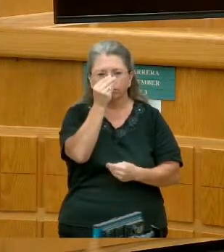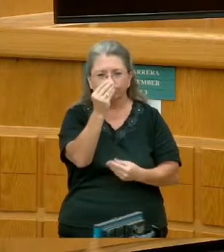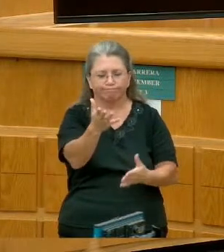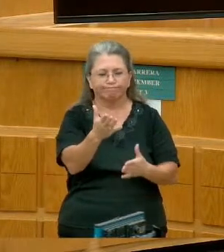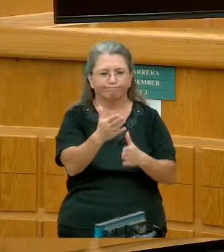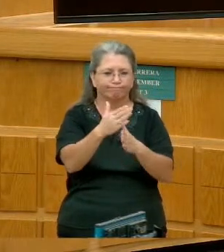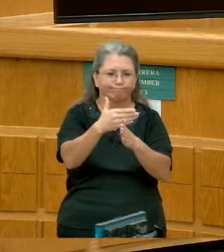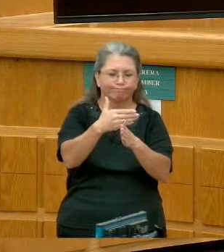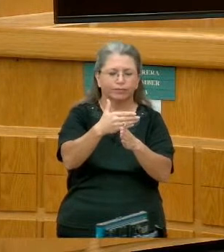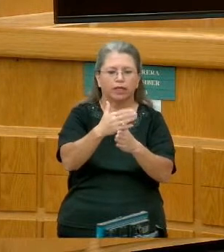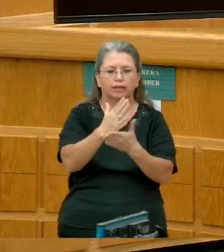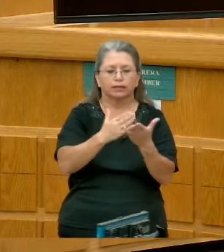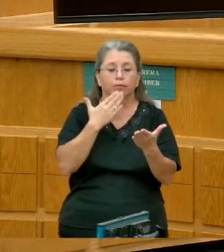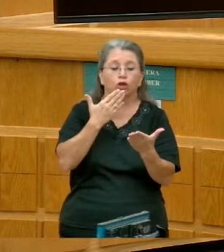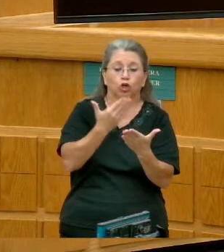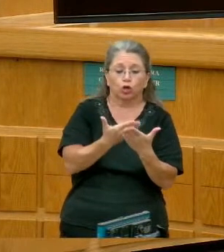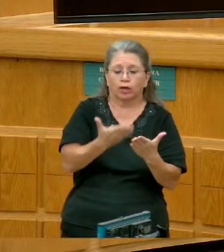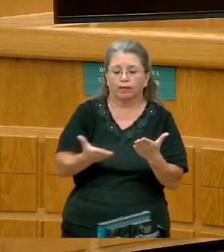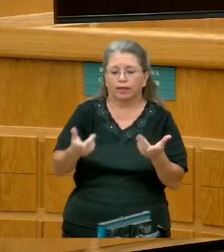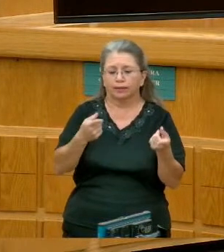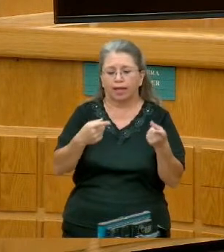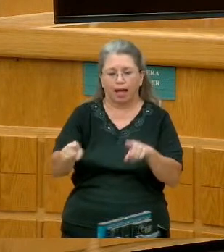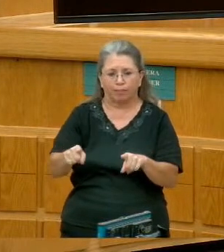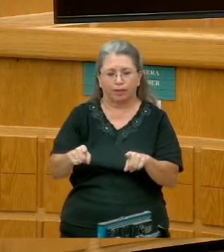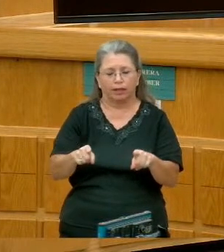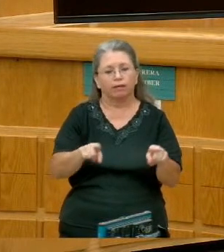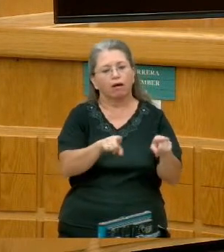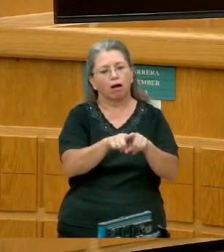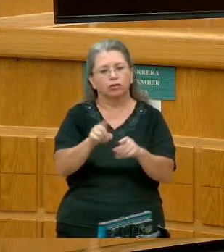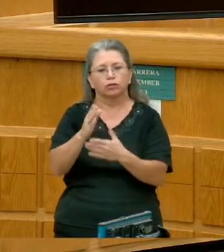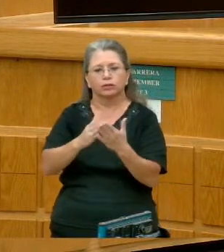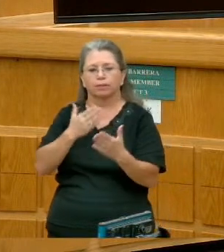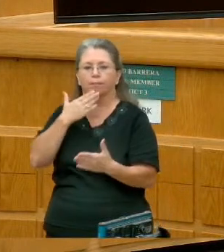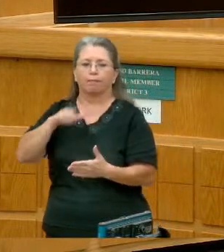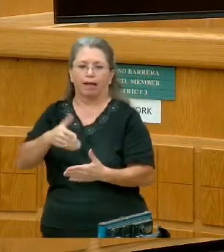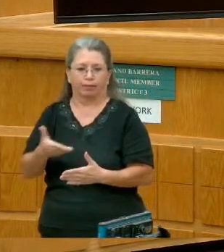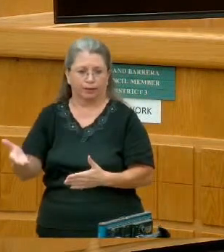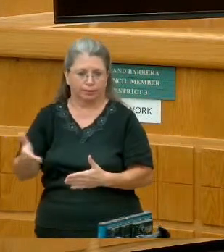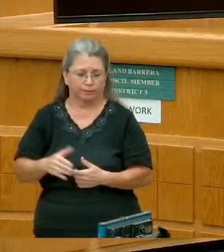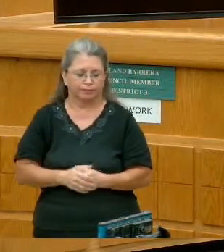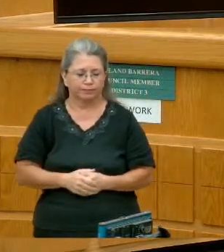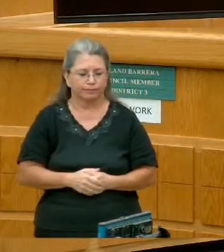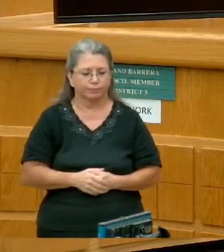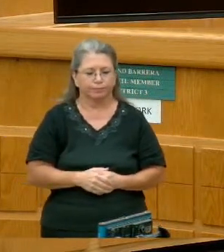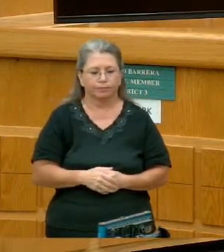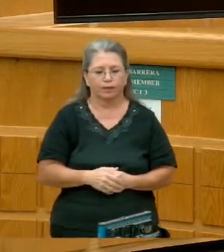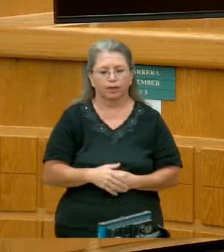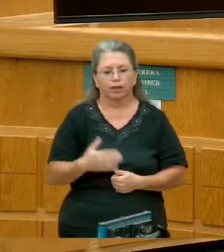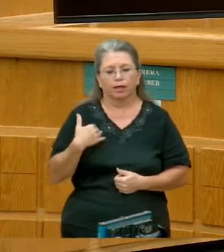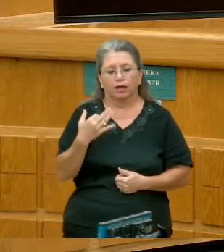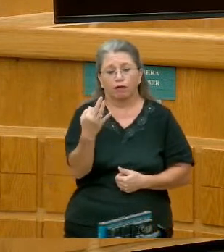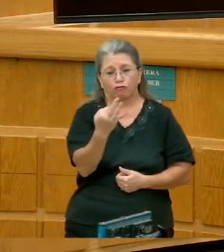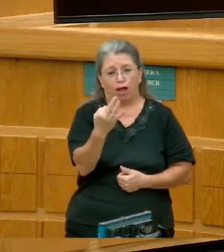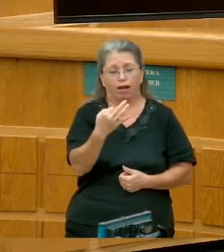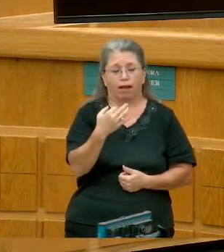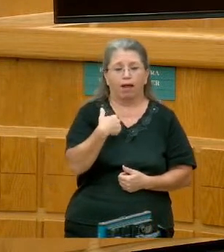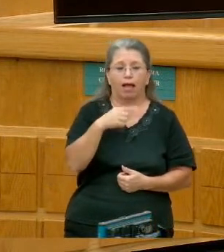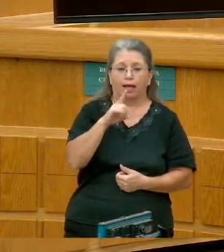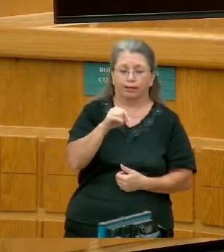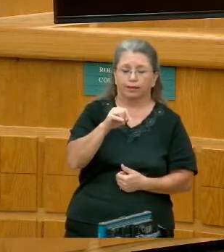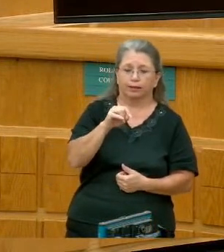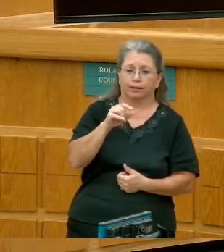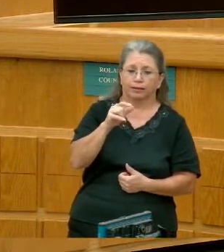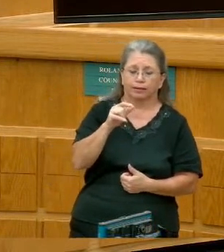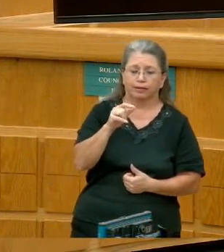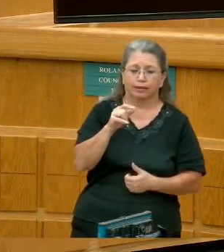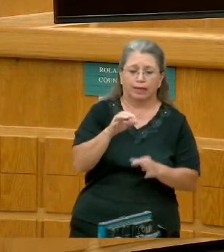good things that are happening as well as some of the bad things. On Friday, I did extend my order regarding